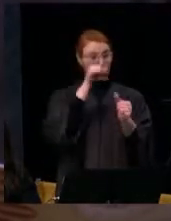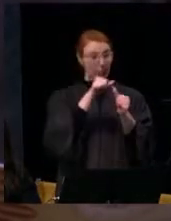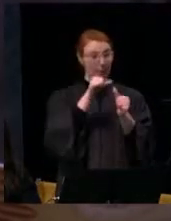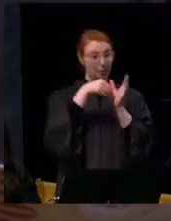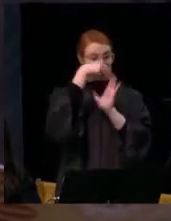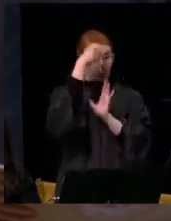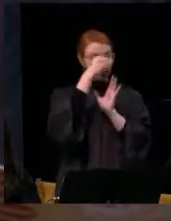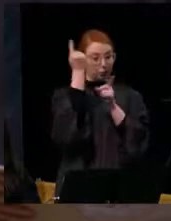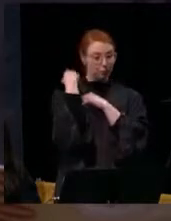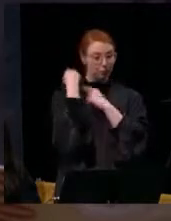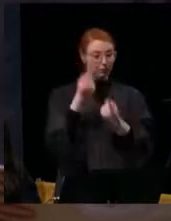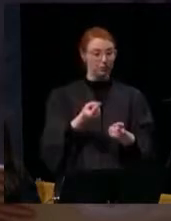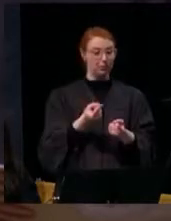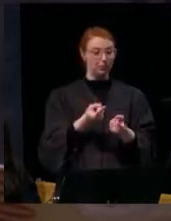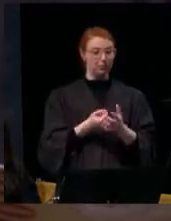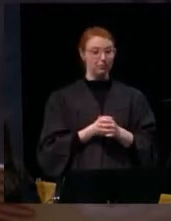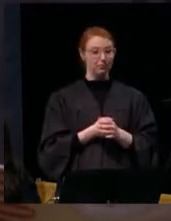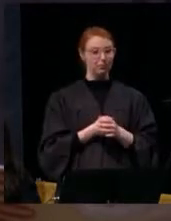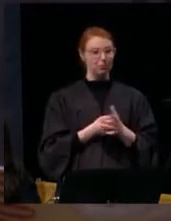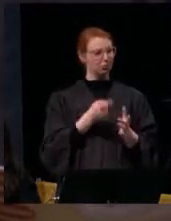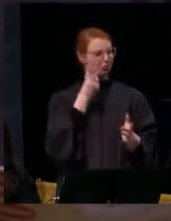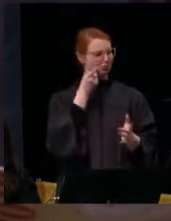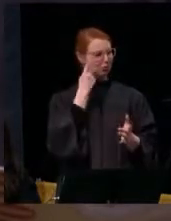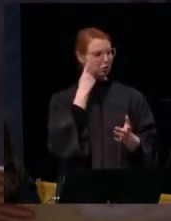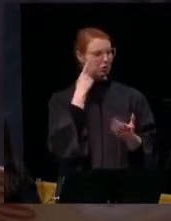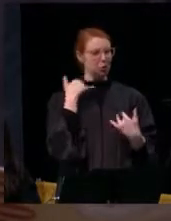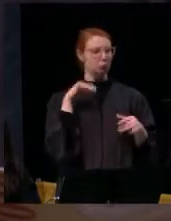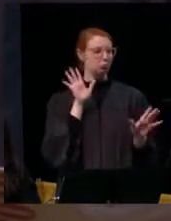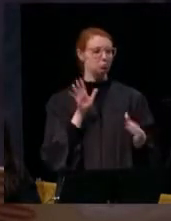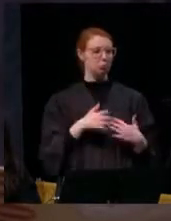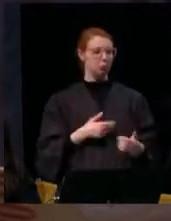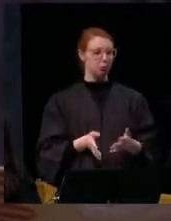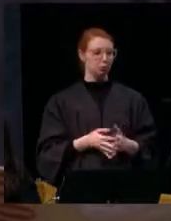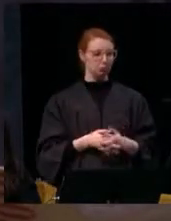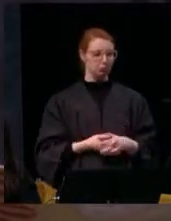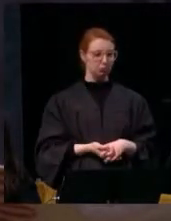you? Or will you fall short?